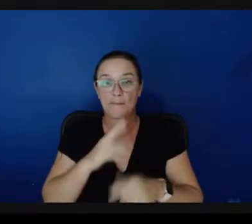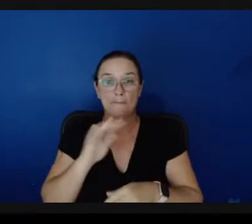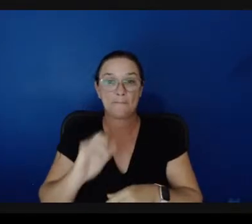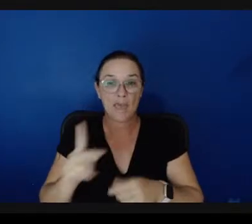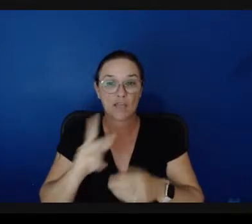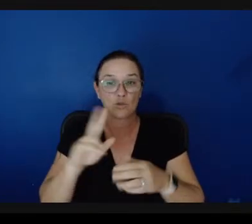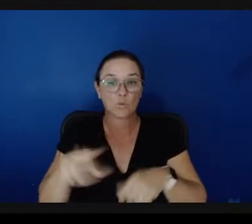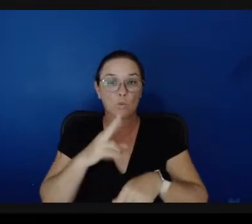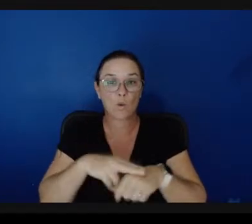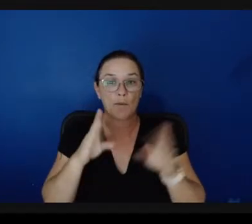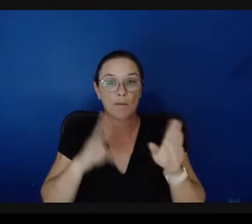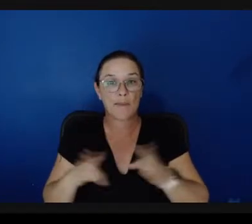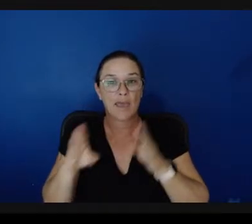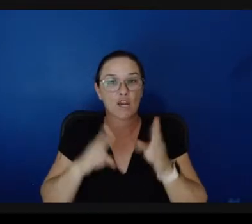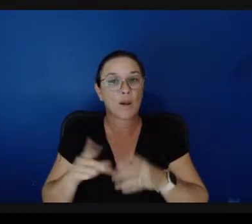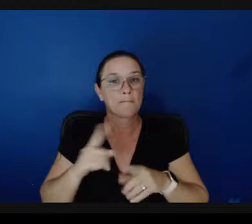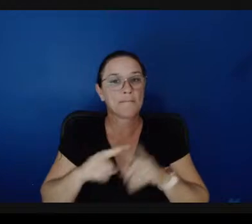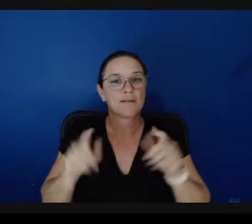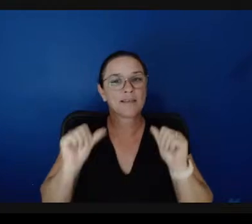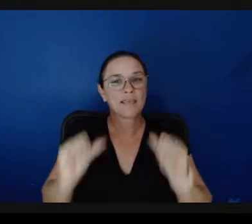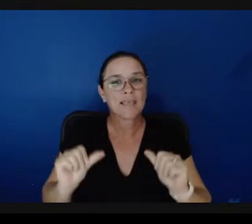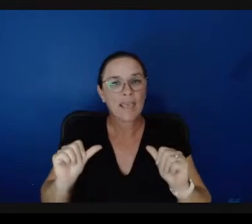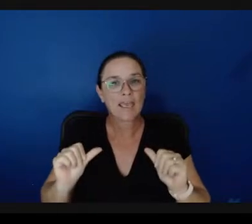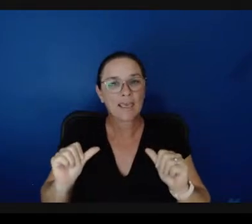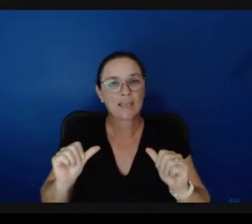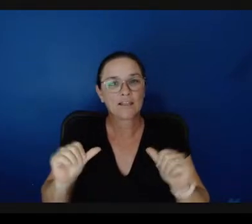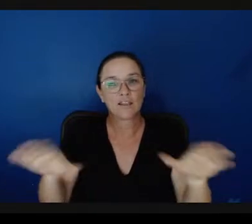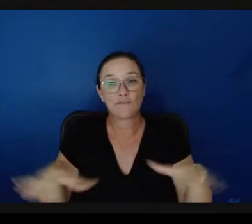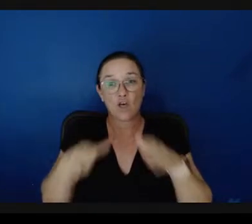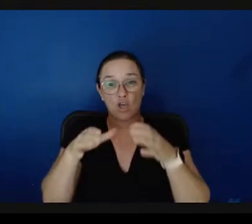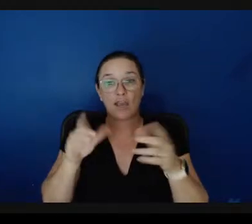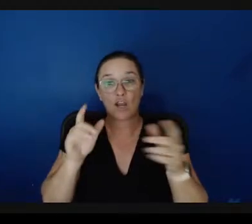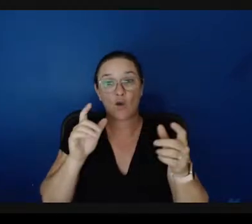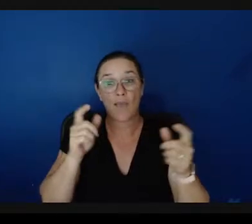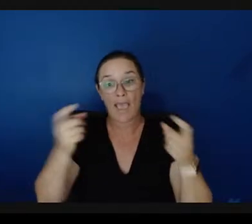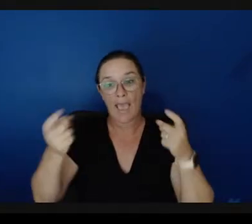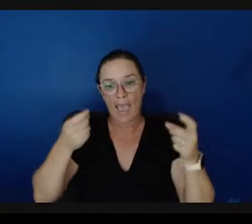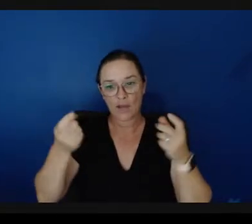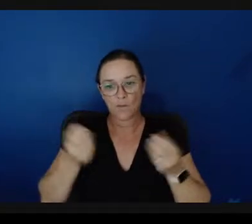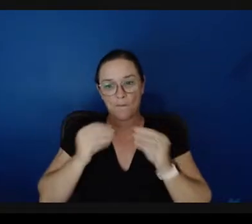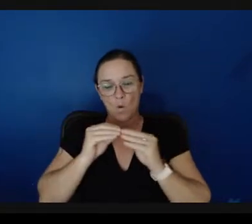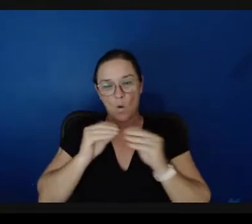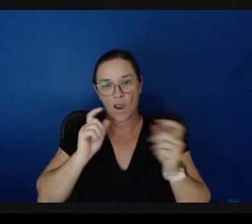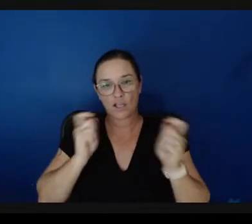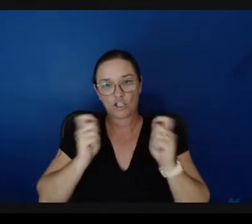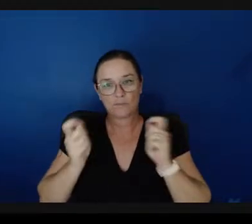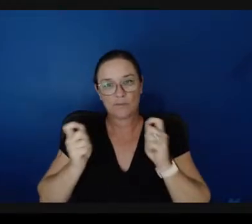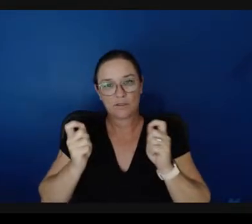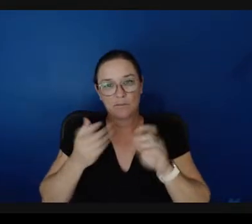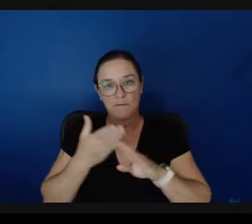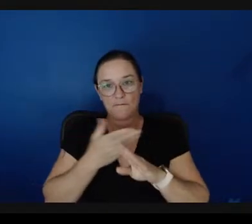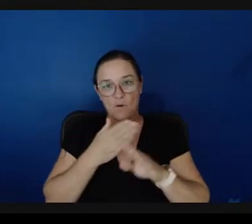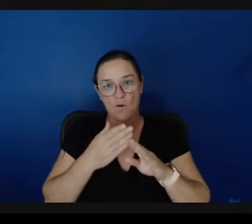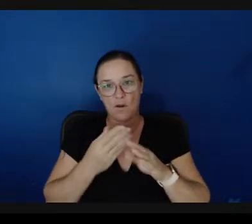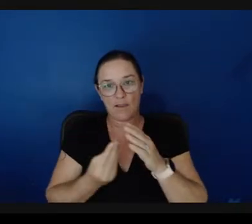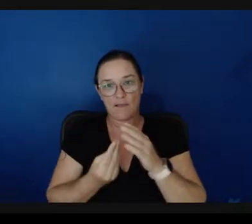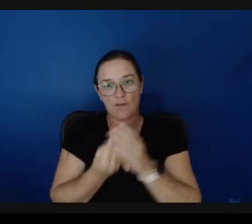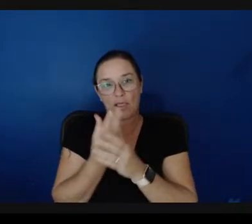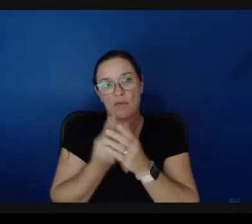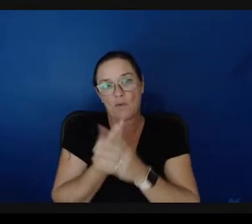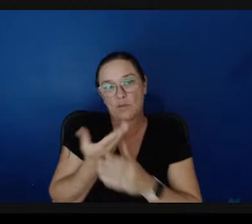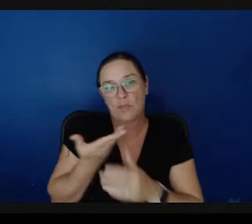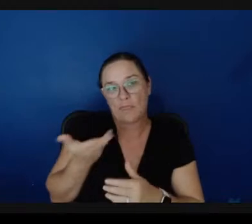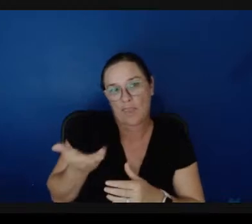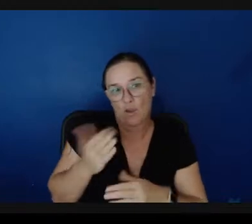question really is, can the volcano handle more adjustments before building enough pressure to possibly pop out a little eruption at the summit, let's